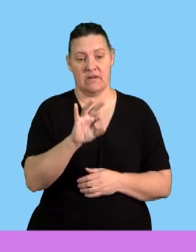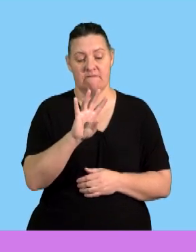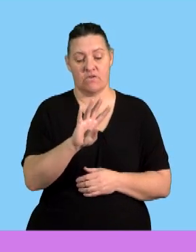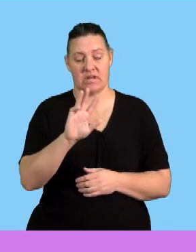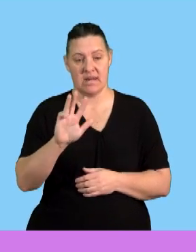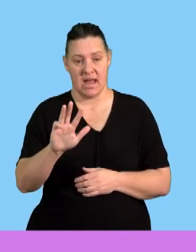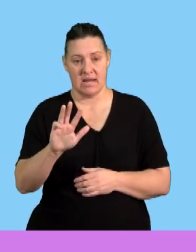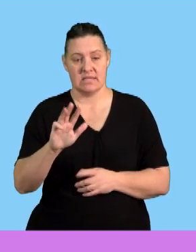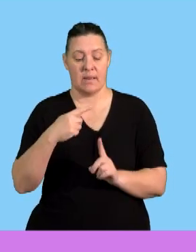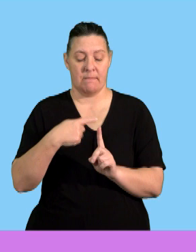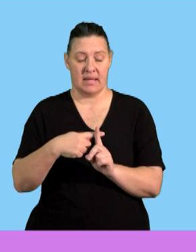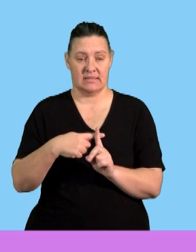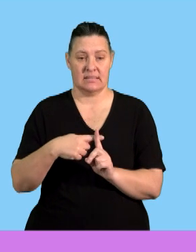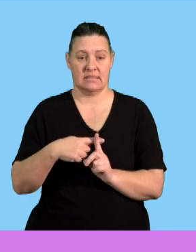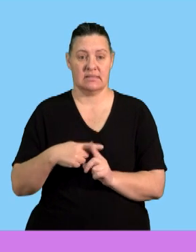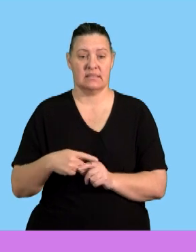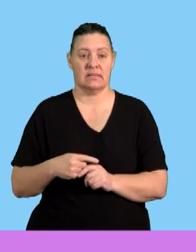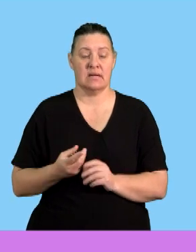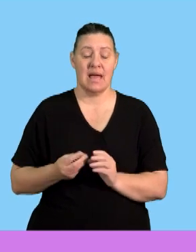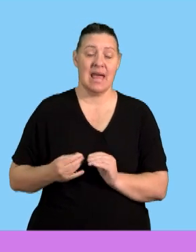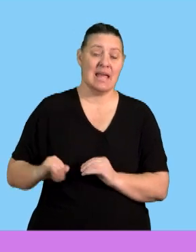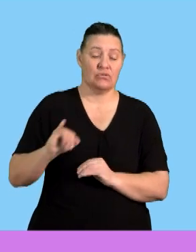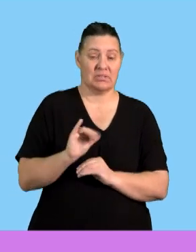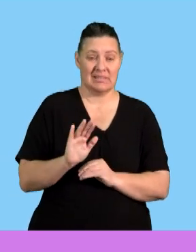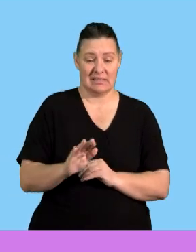12,349 Rand plus the interest